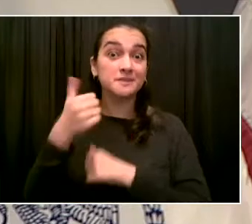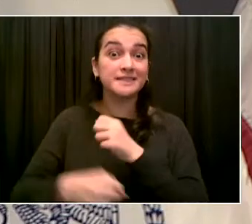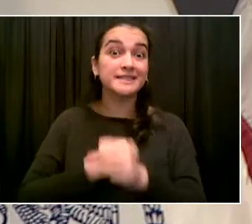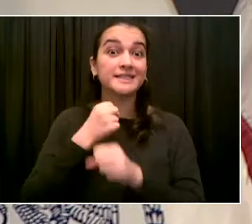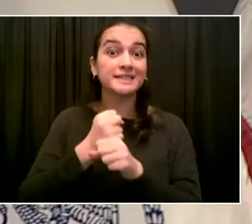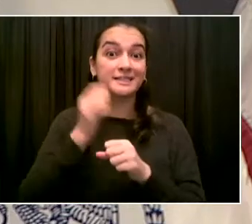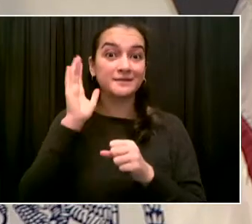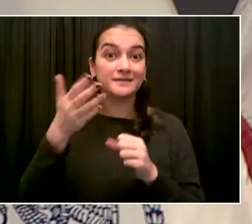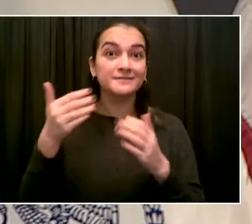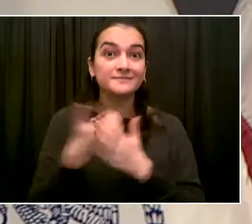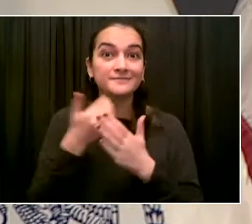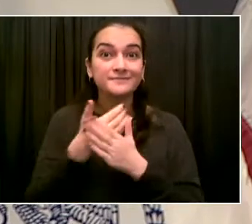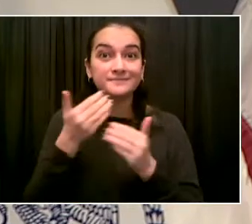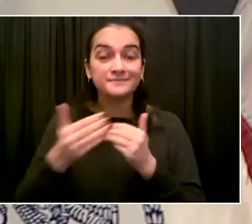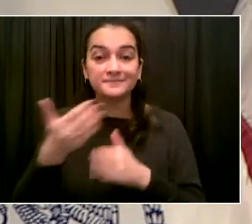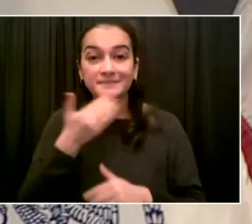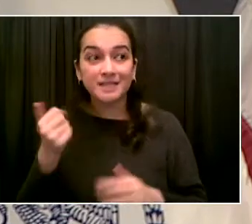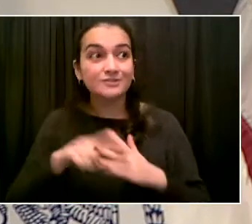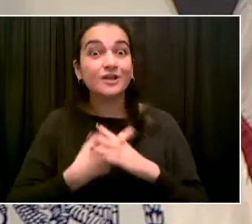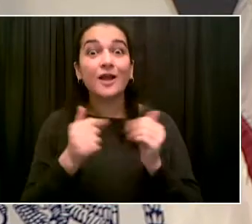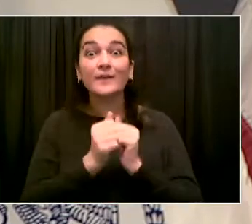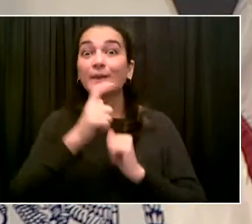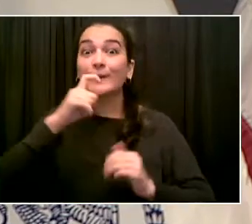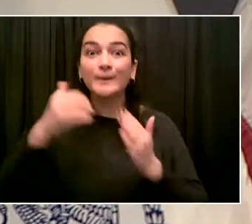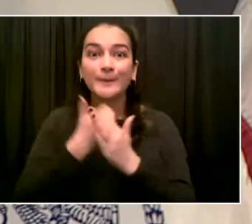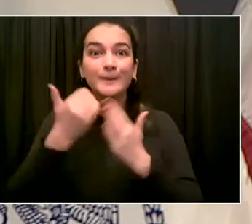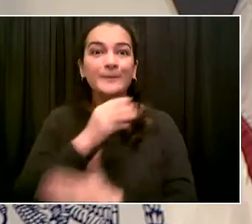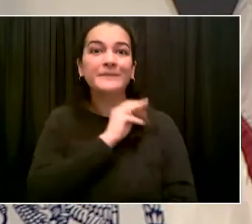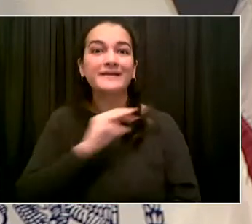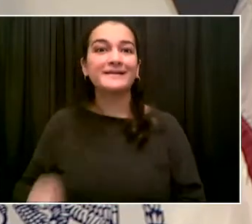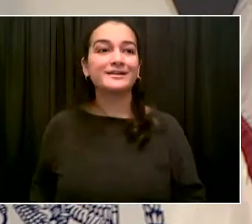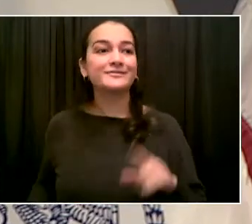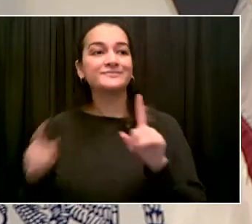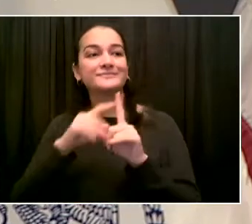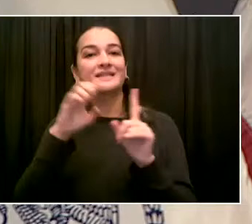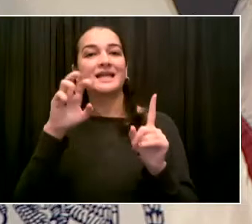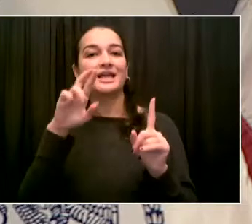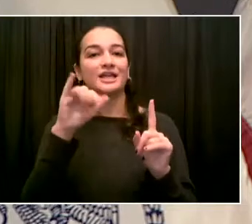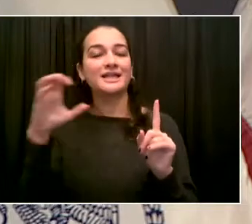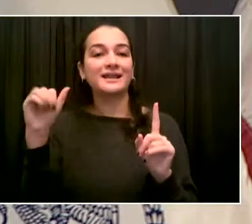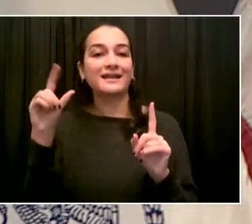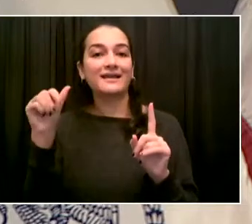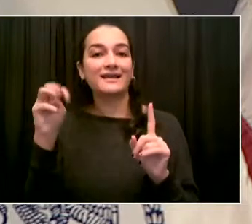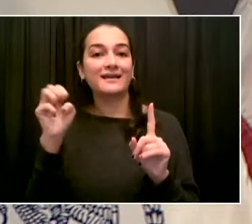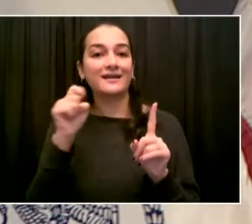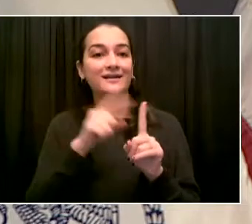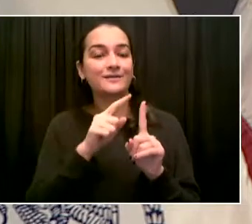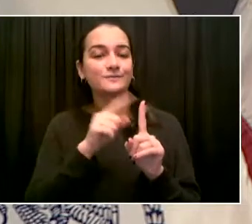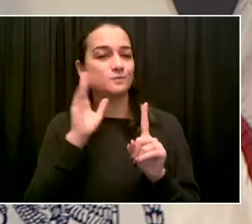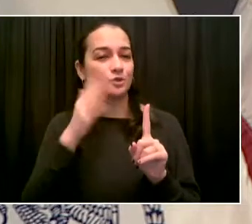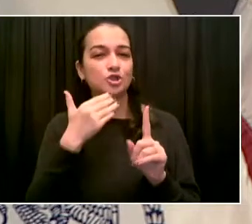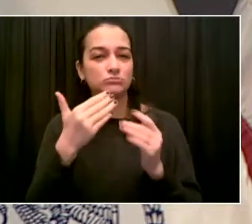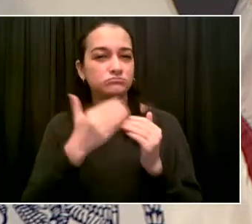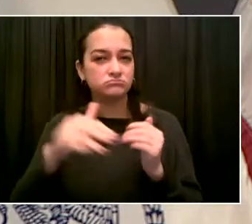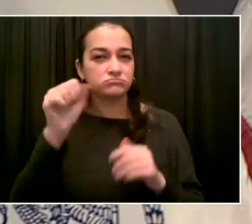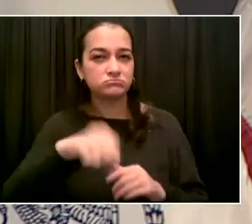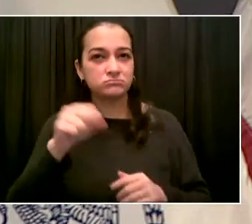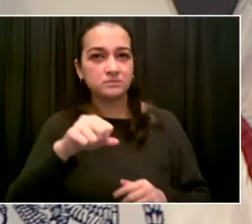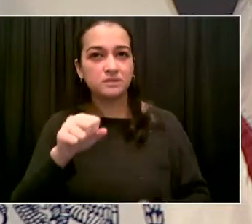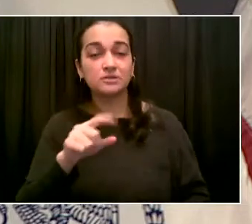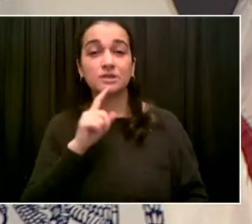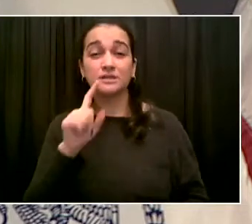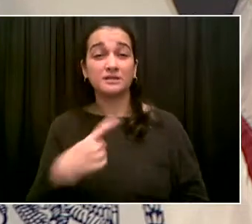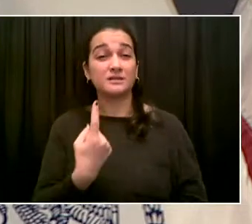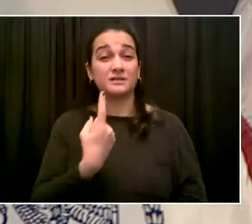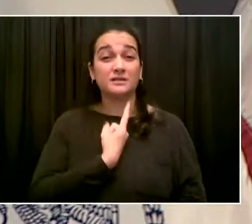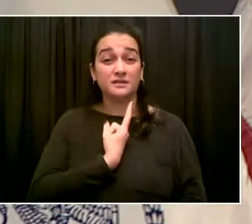We need sometimes the state to step forward and help us, and opening up that court system fully would be the thing that would really help us surge forward